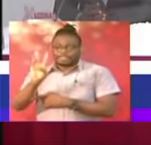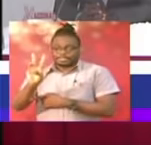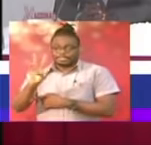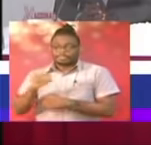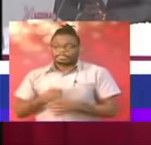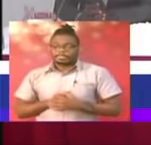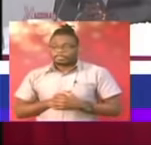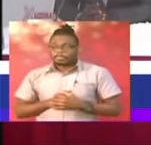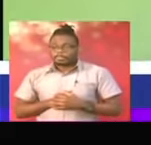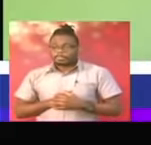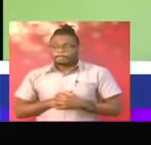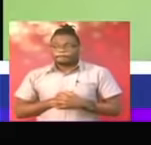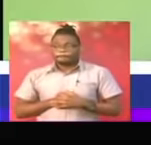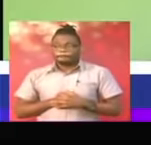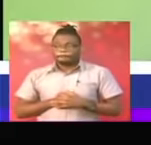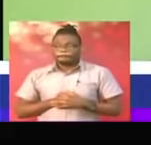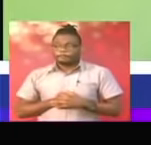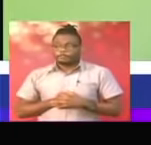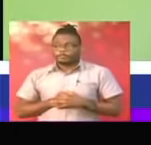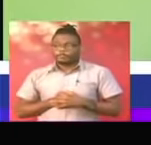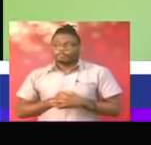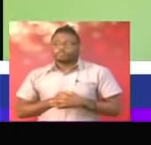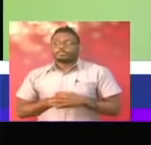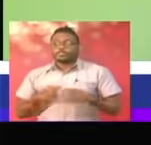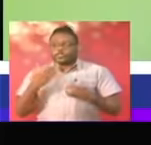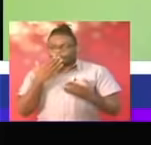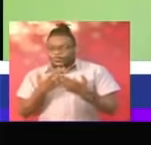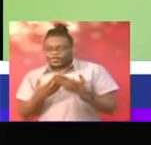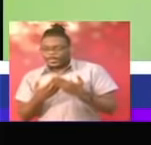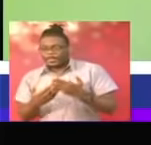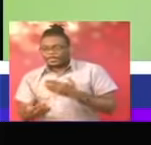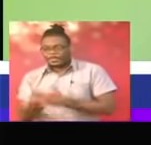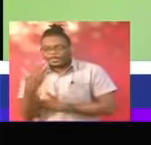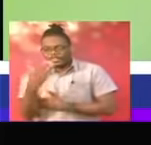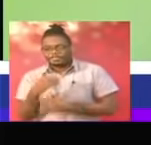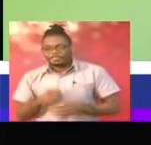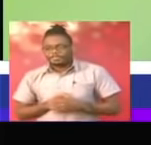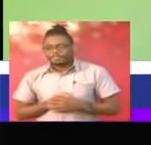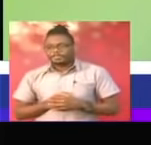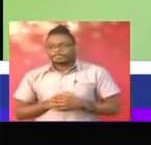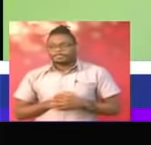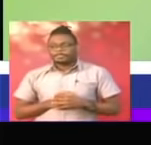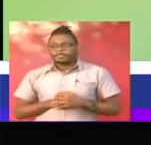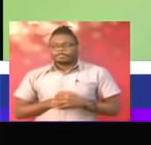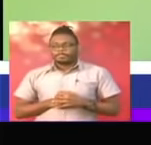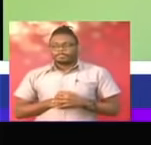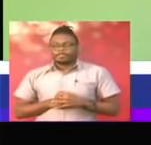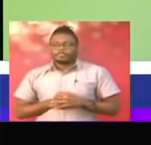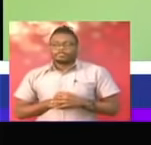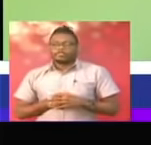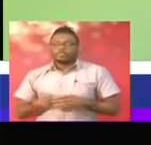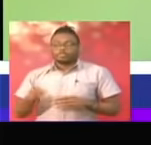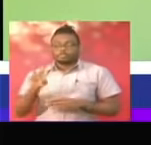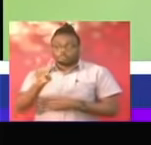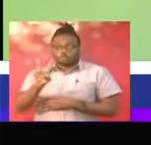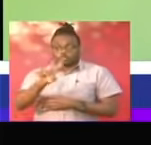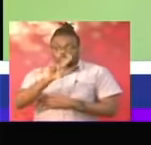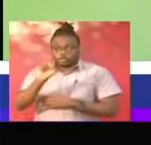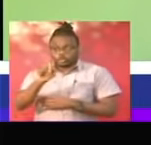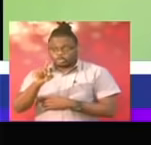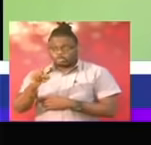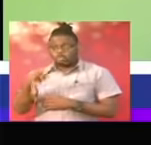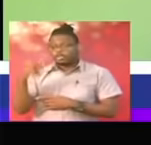Good morning, Urvashi from TV6. Dr. Hines, I just have my two questions are directed to you. Could you get,